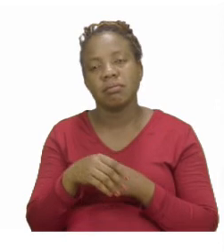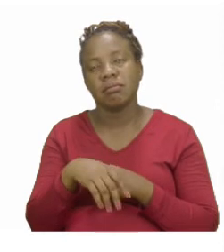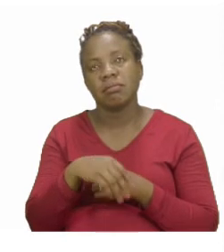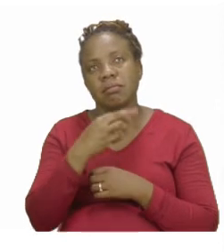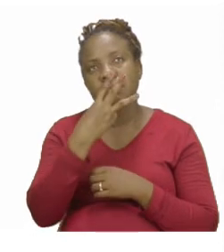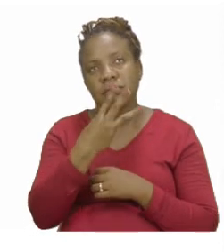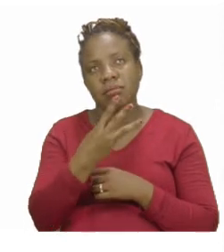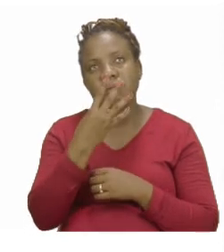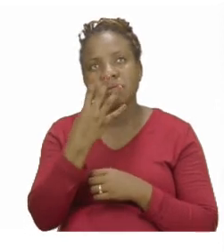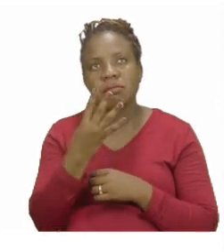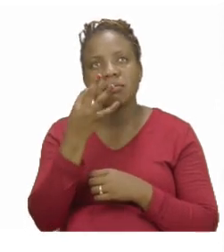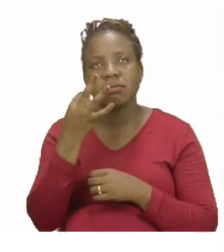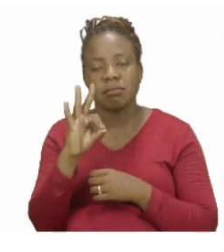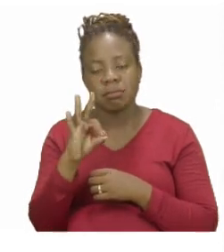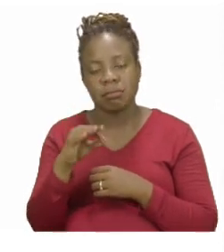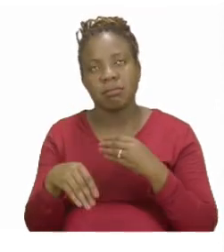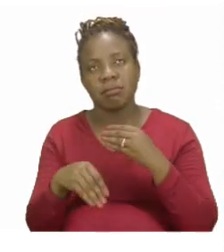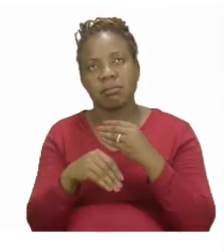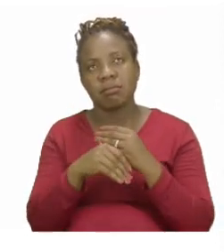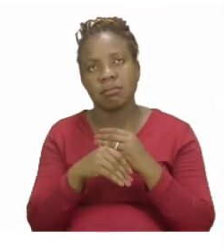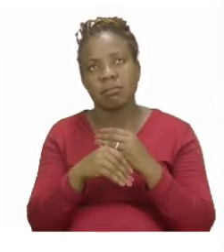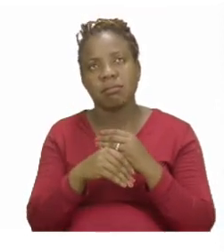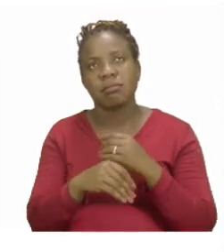349 plus